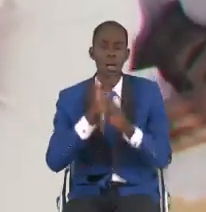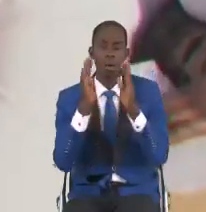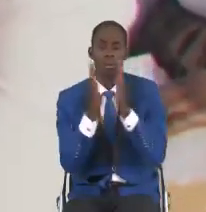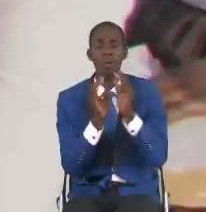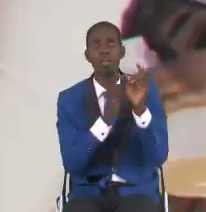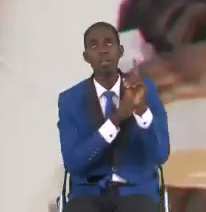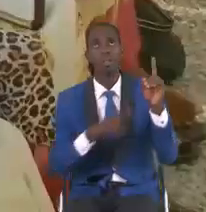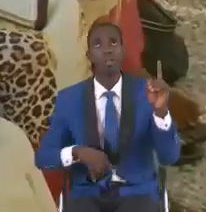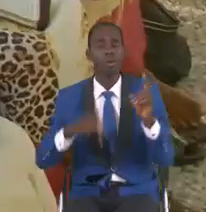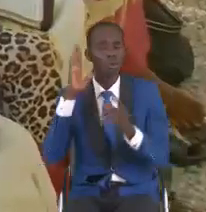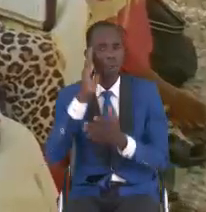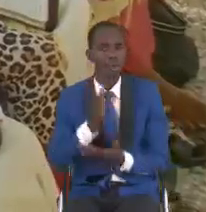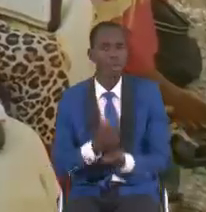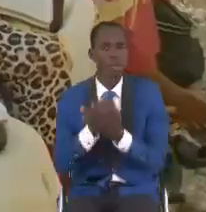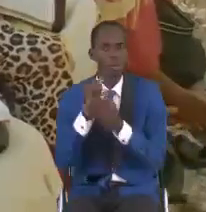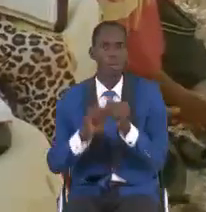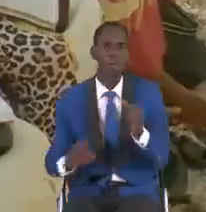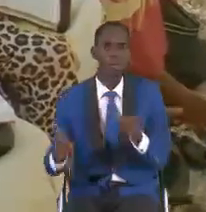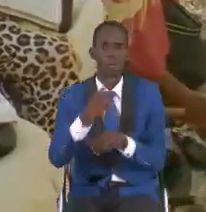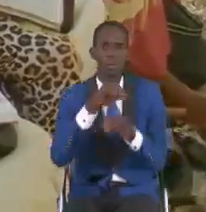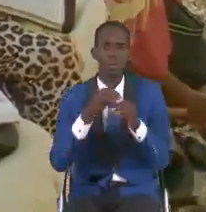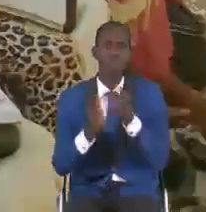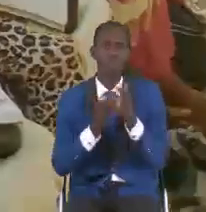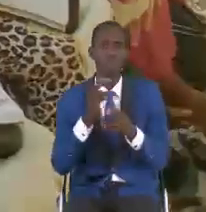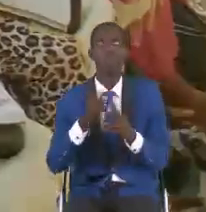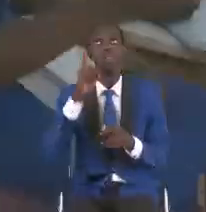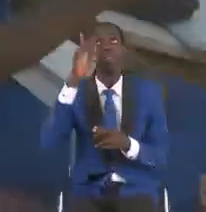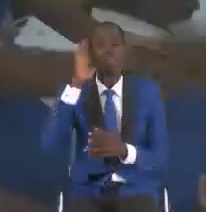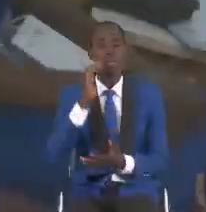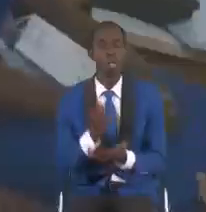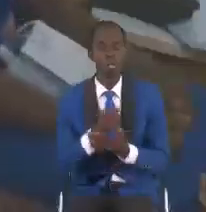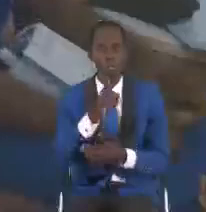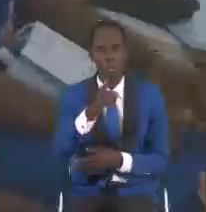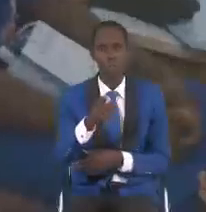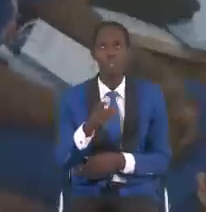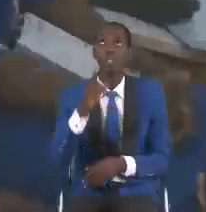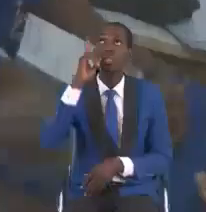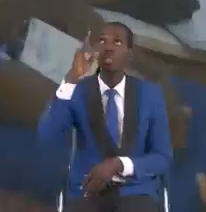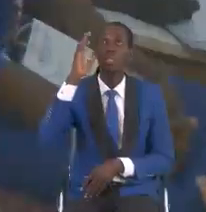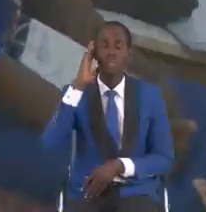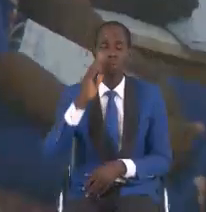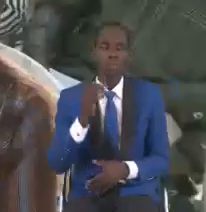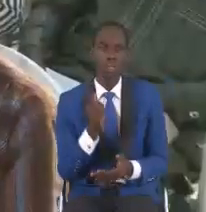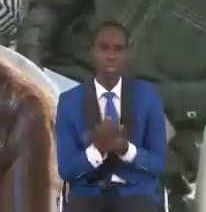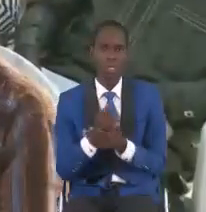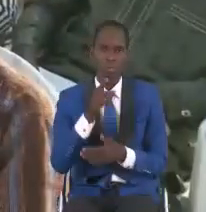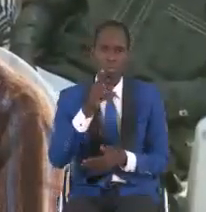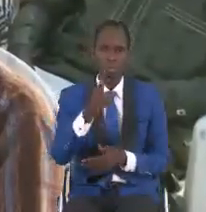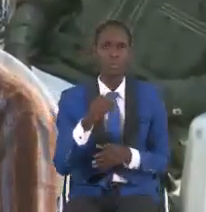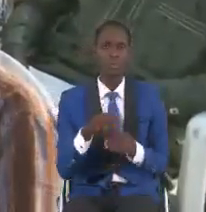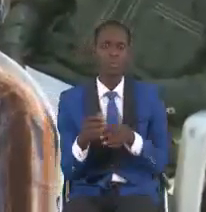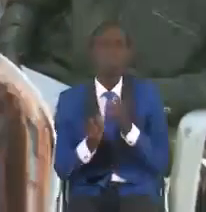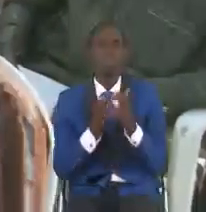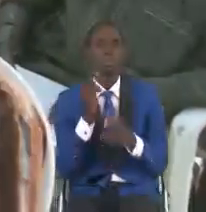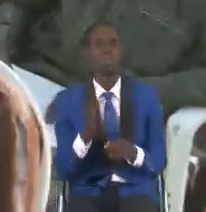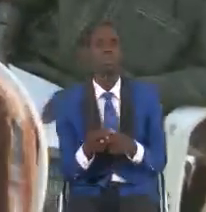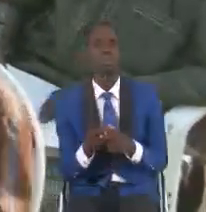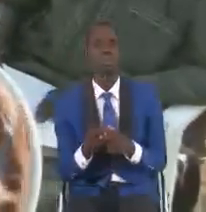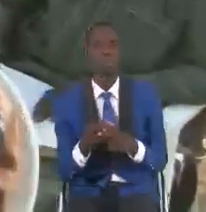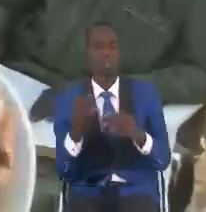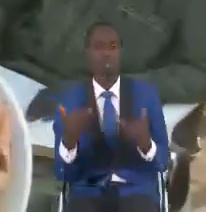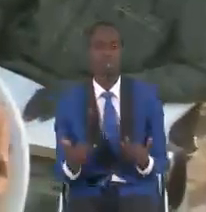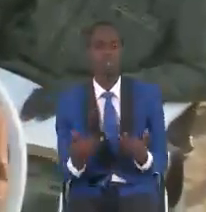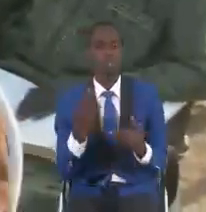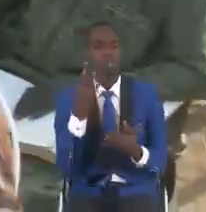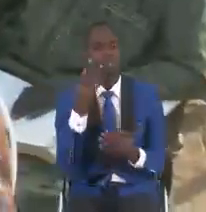help everyone. He will help you. I said he will help you. We're coming to number